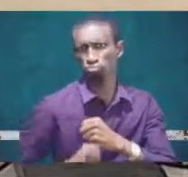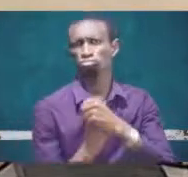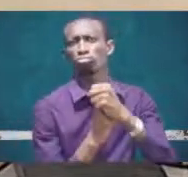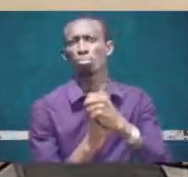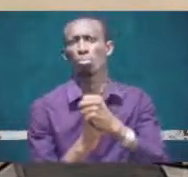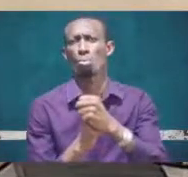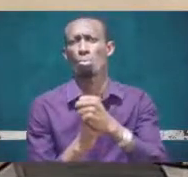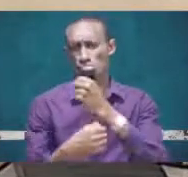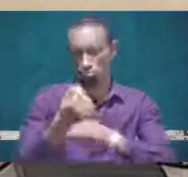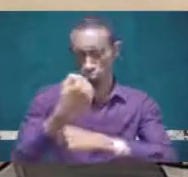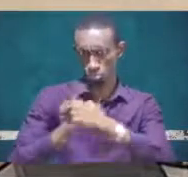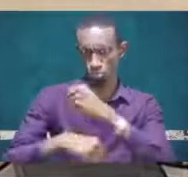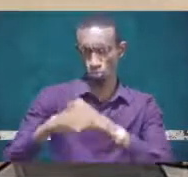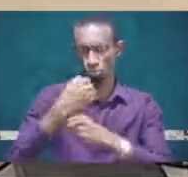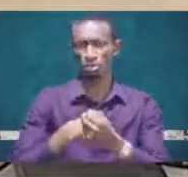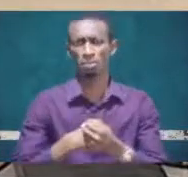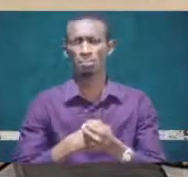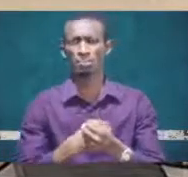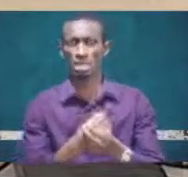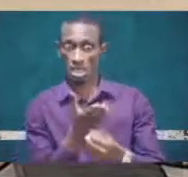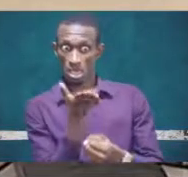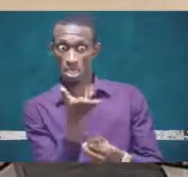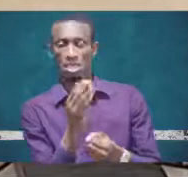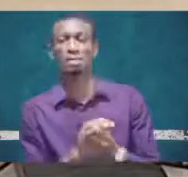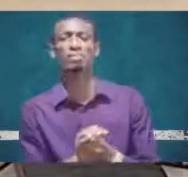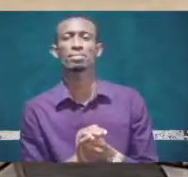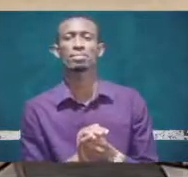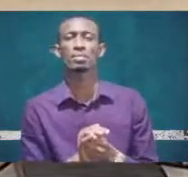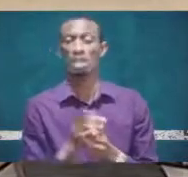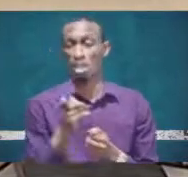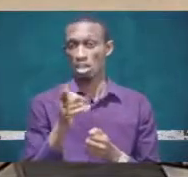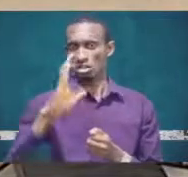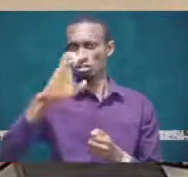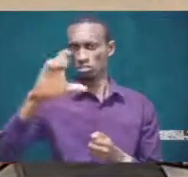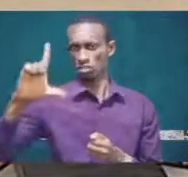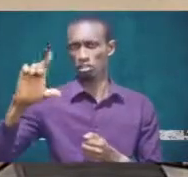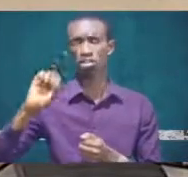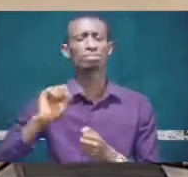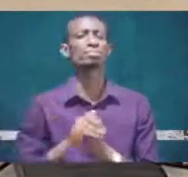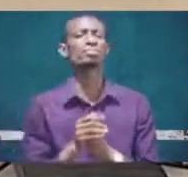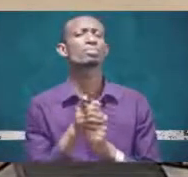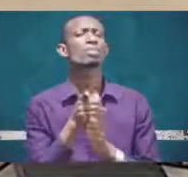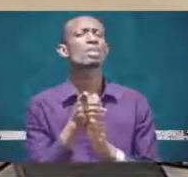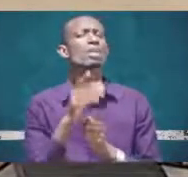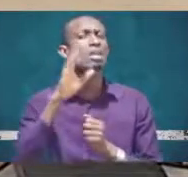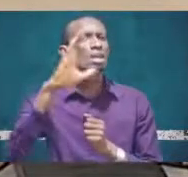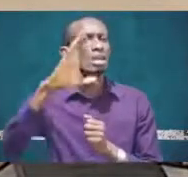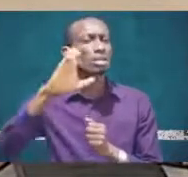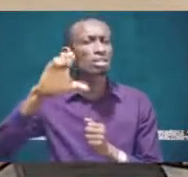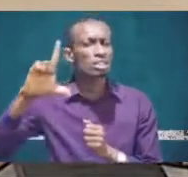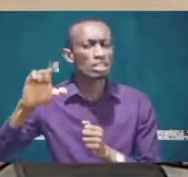have cells, and these cells will join together to form a